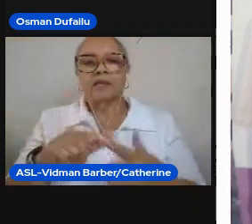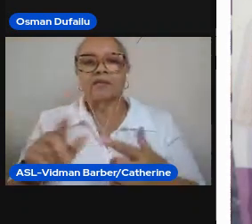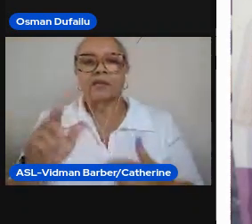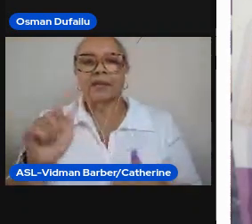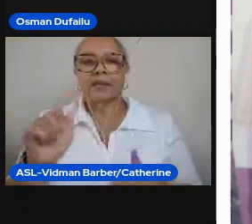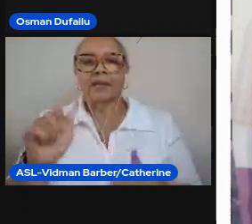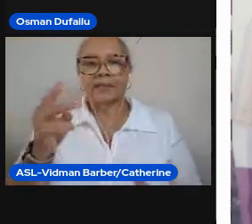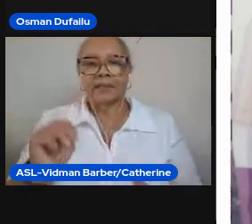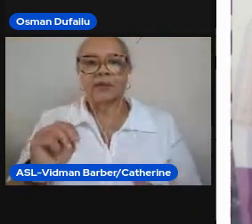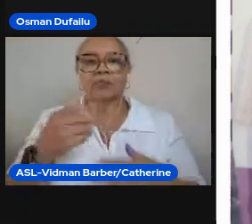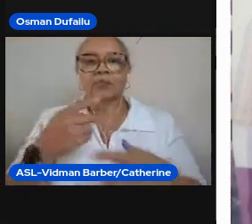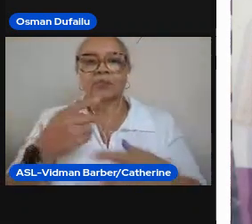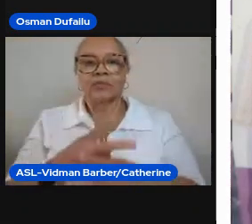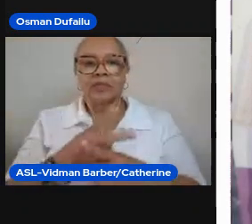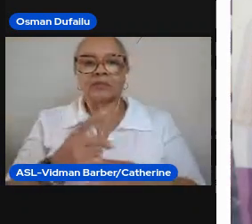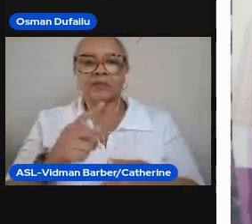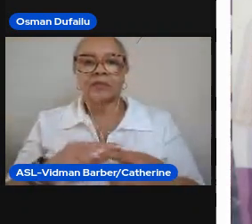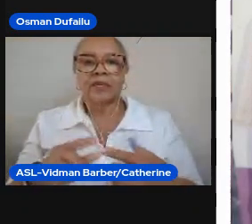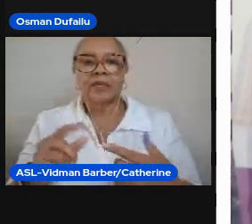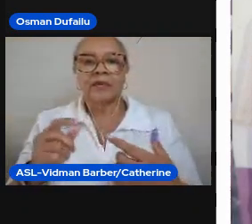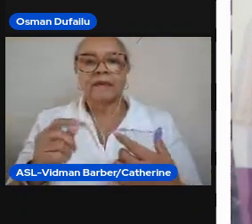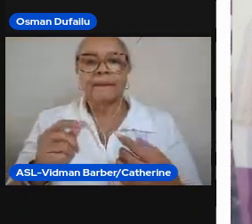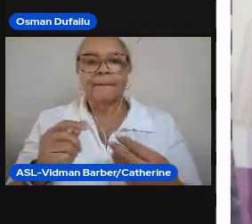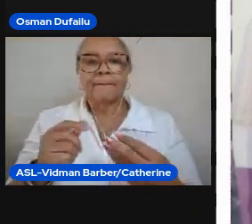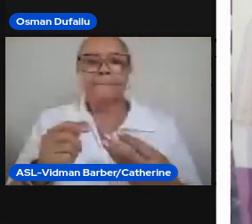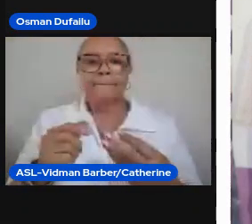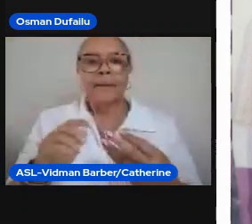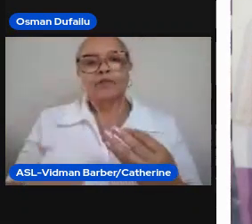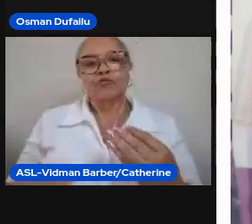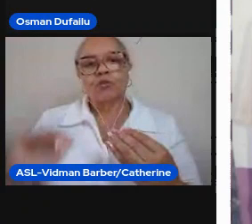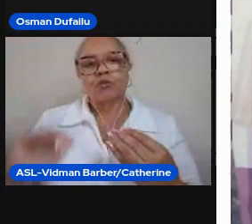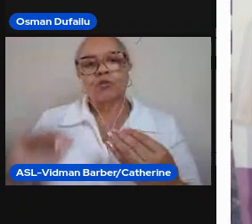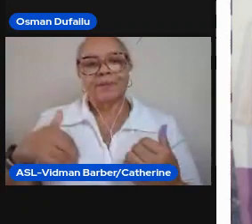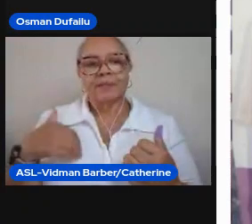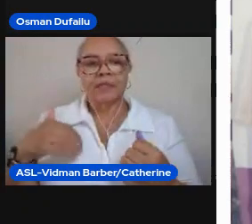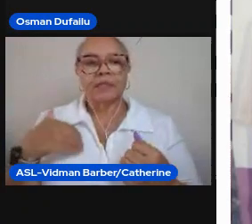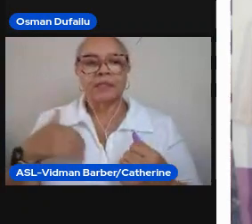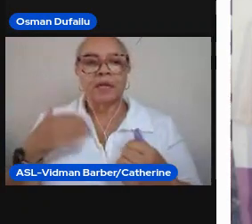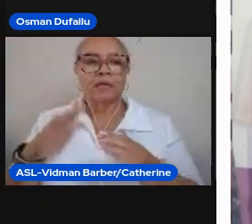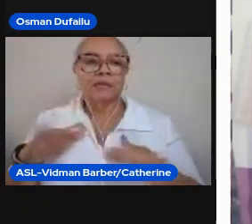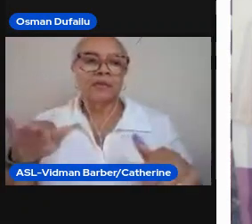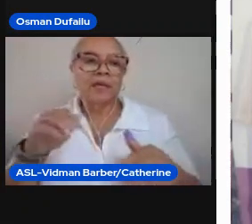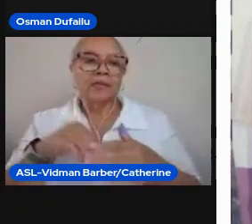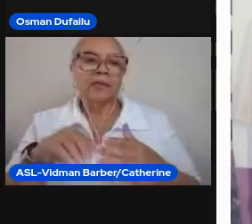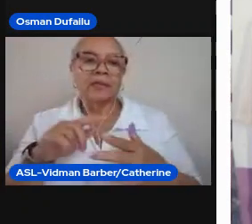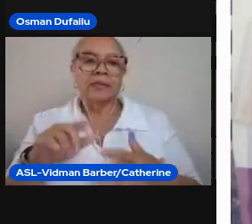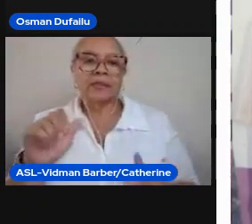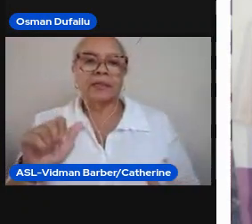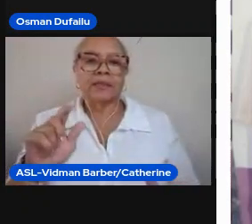production. And growing up as a young child in Atebubu,